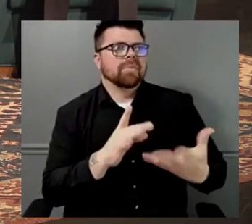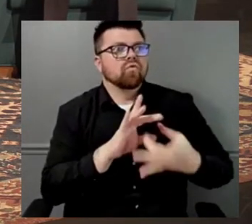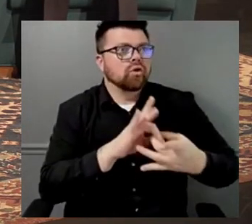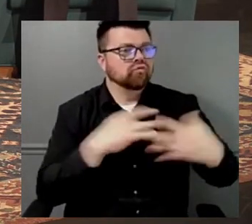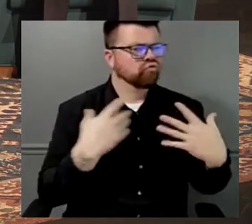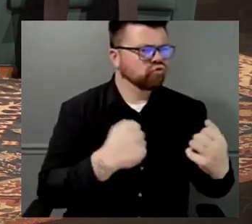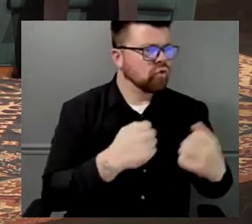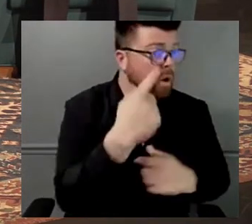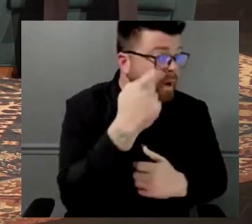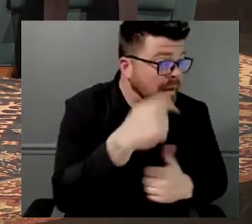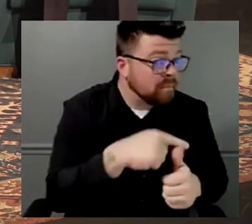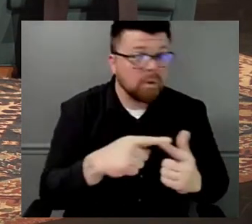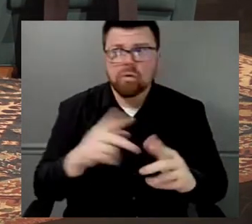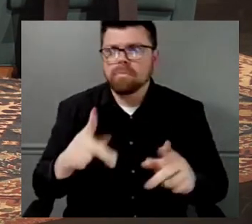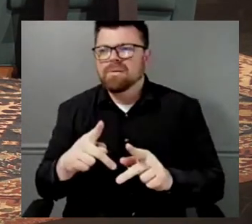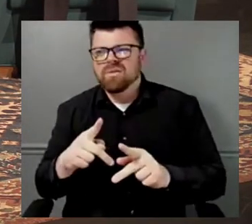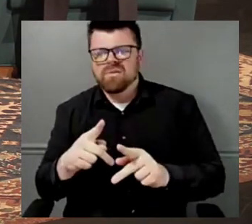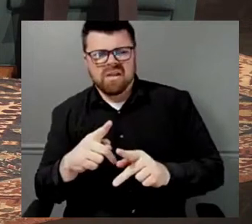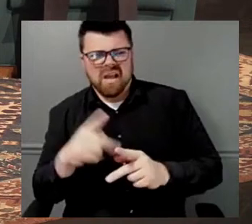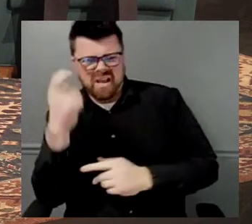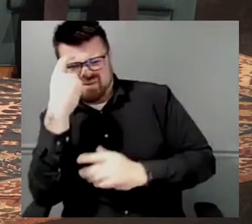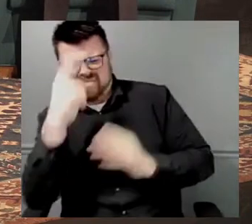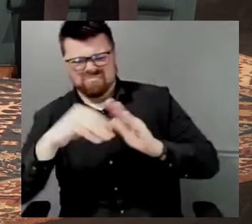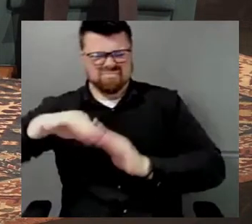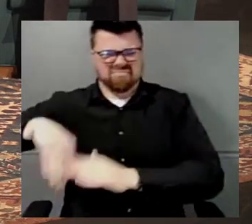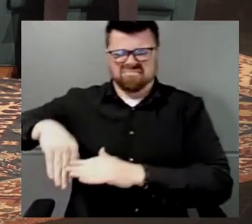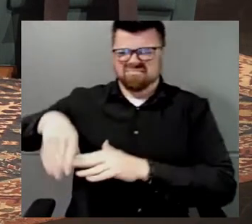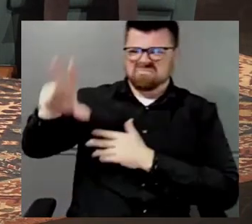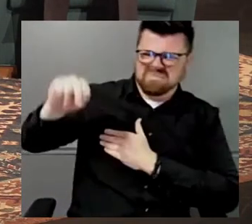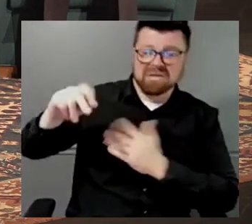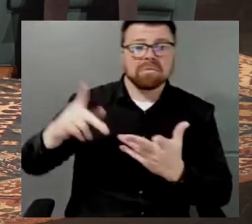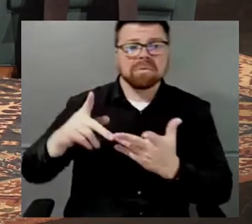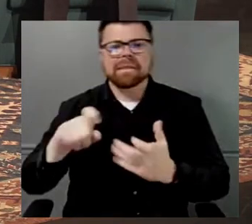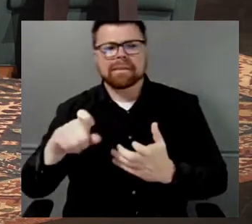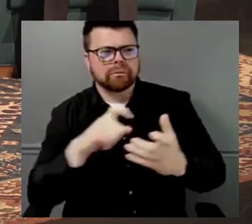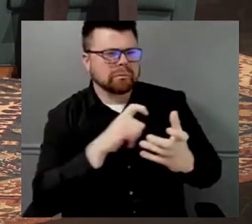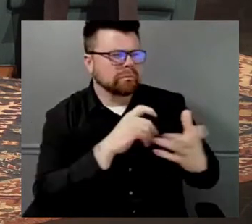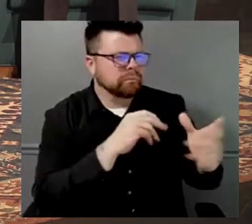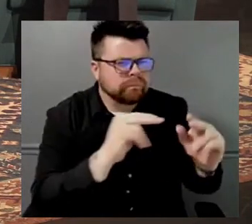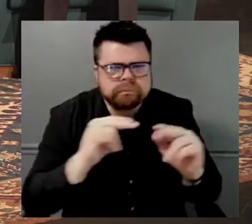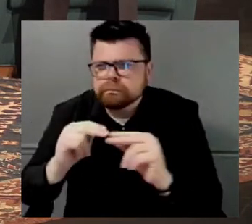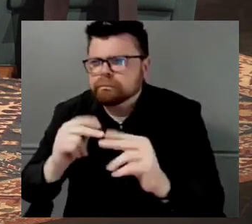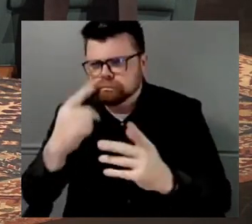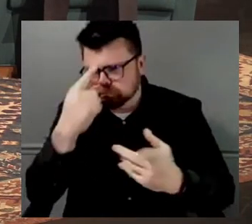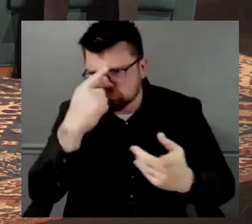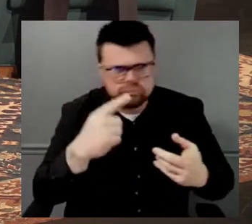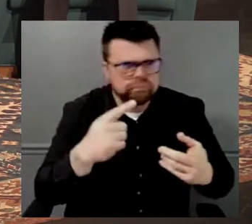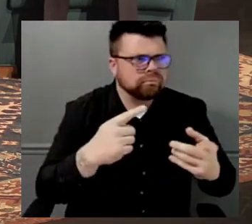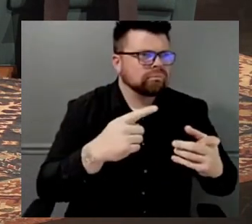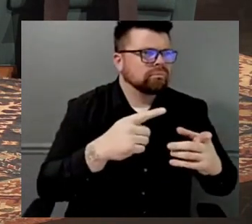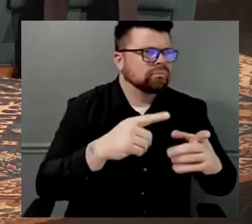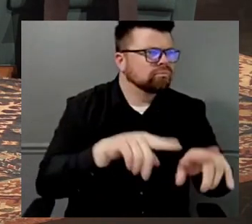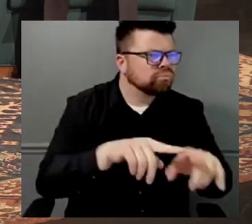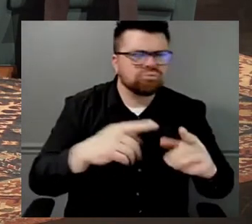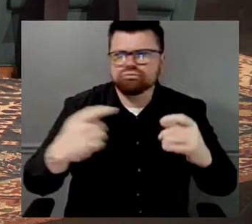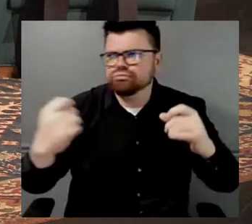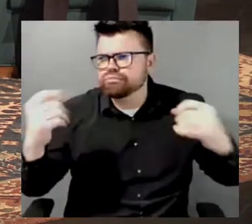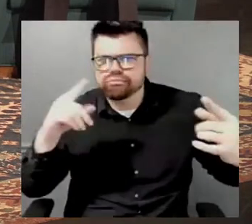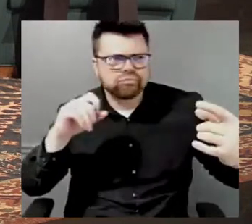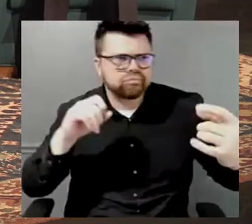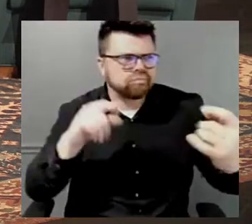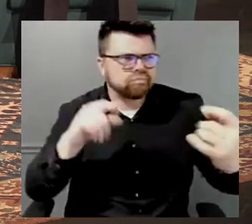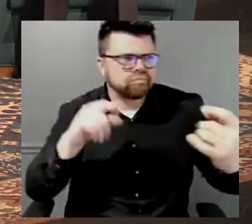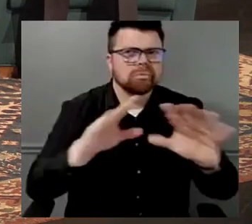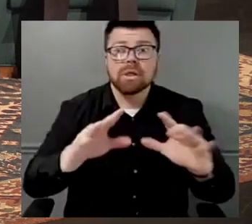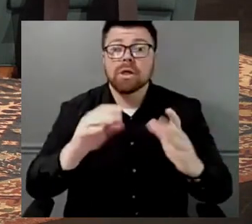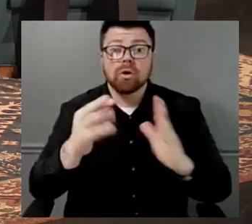real allergy to government. And she had to kind of broker deals and compromises in that role, which prepared her